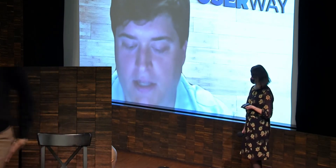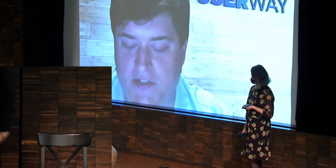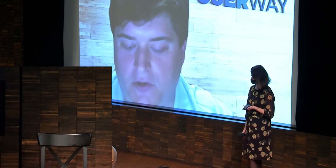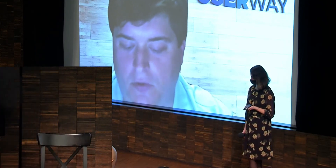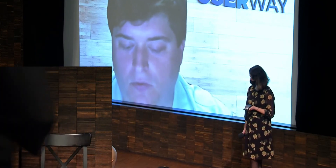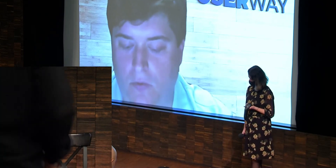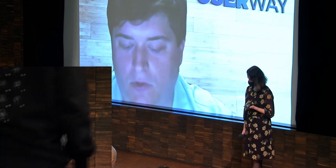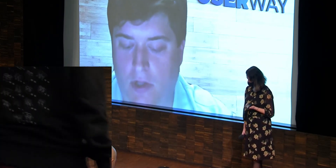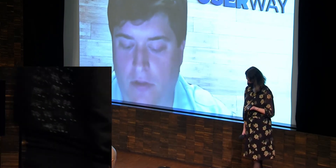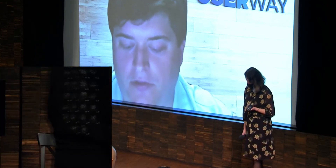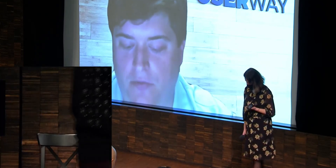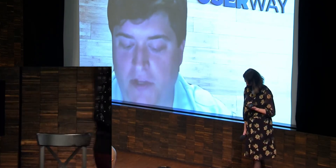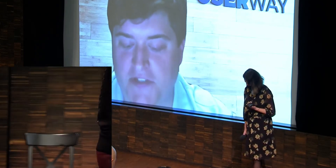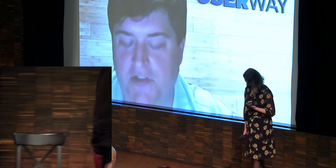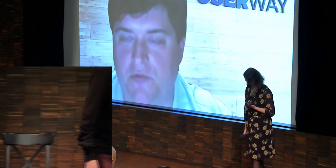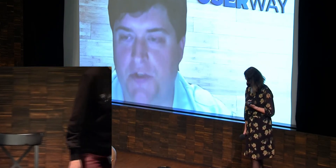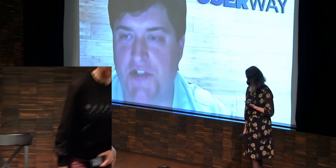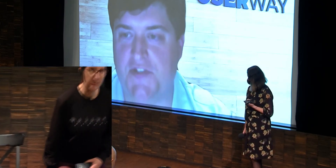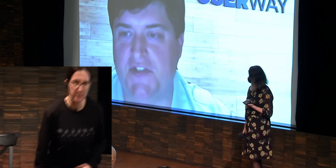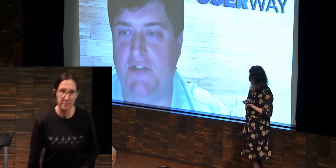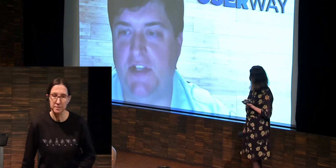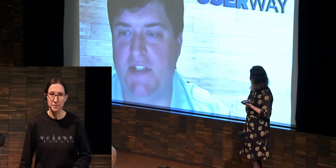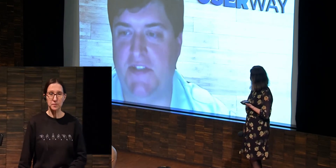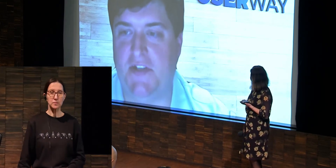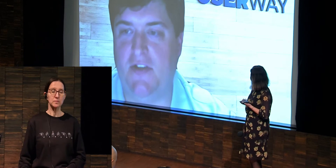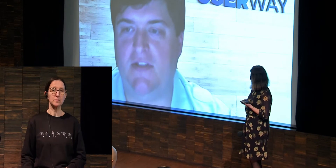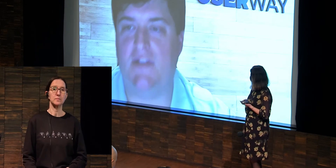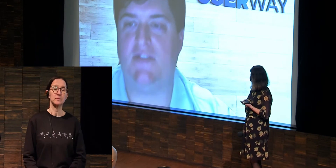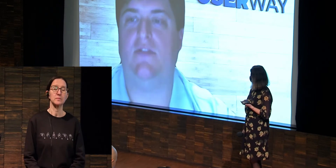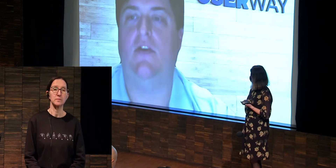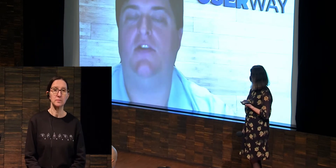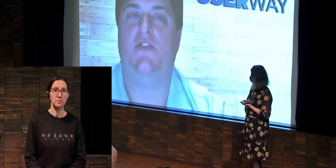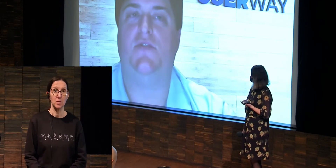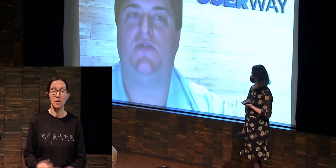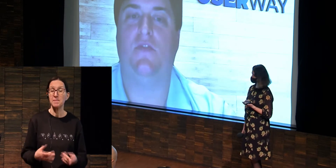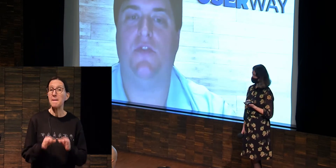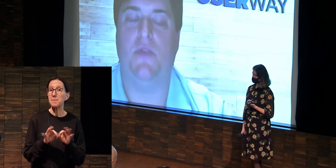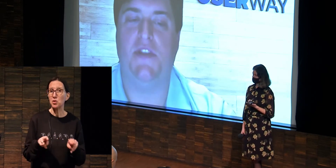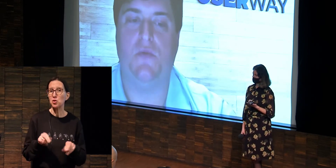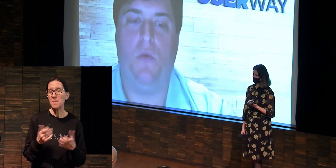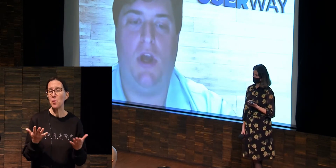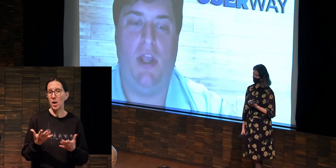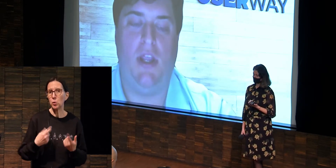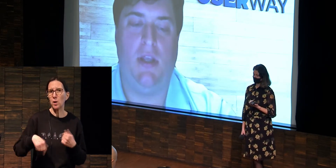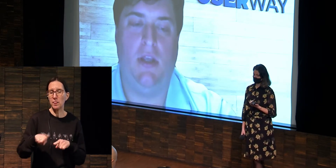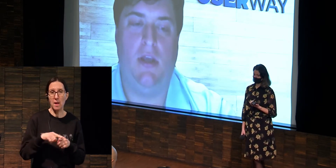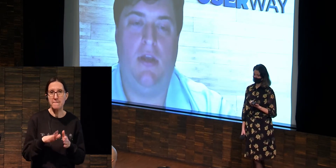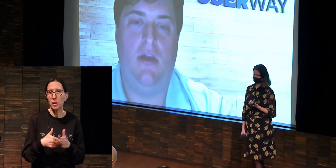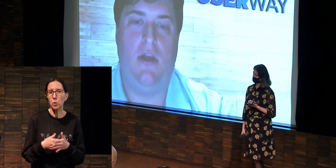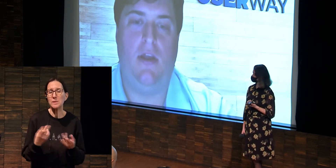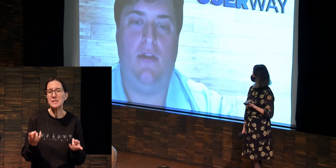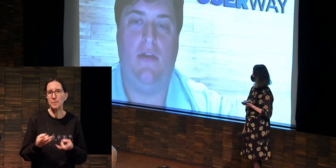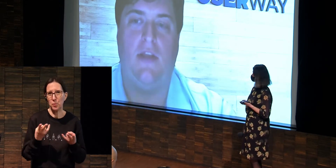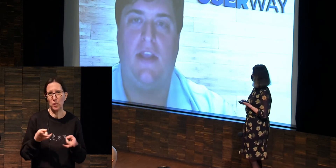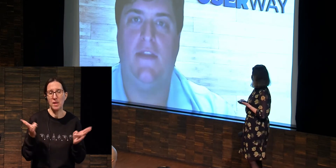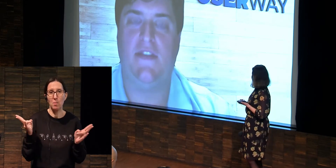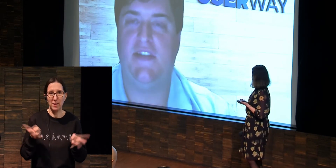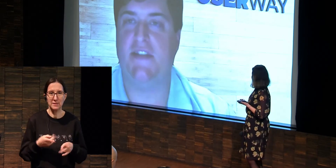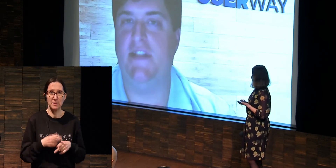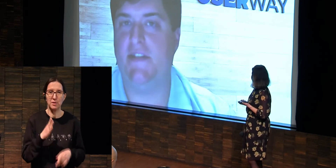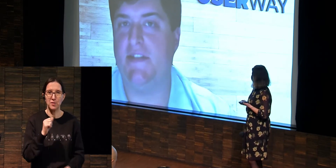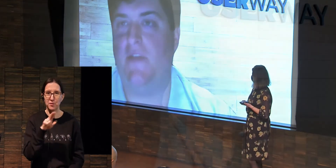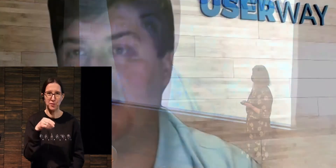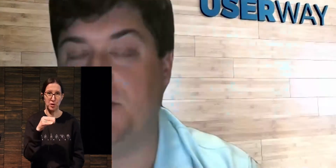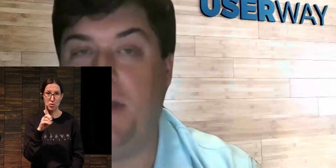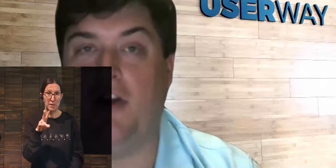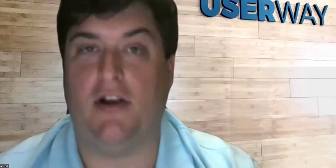Yes, so the reason that the widgets are still necessary, it's also sort of the reason why, like in the 60s